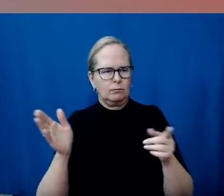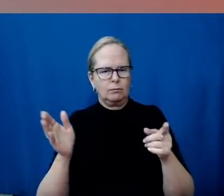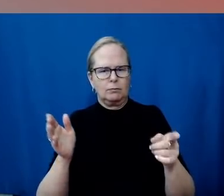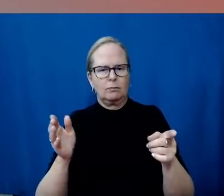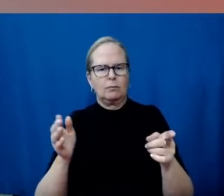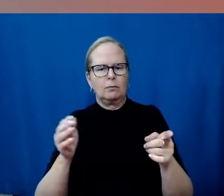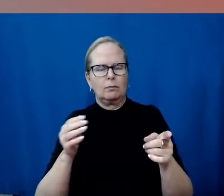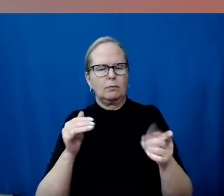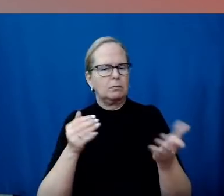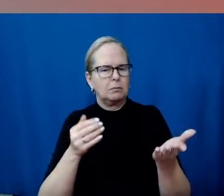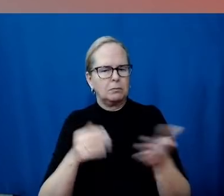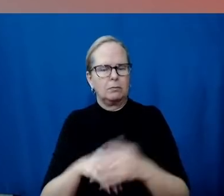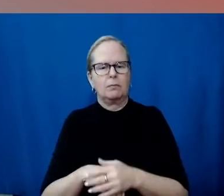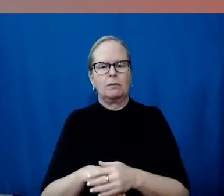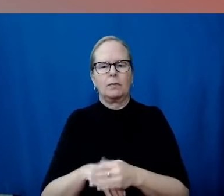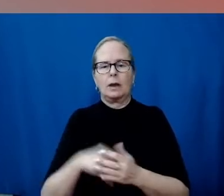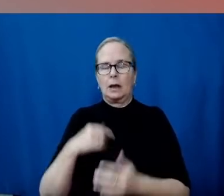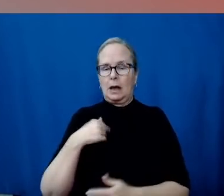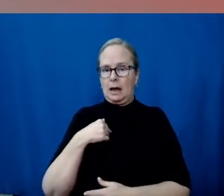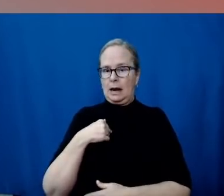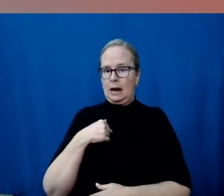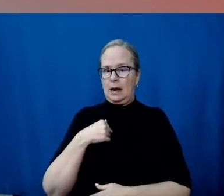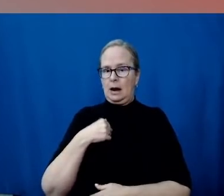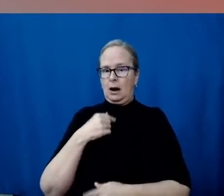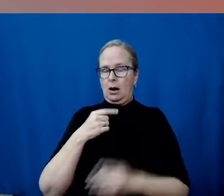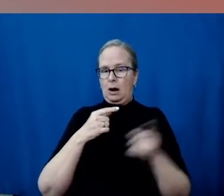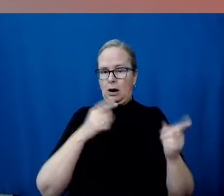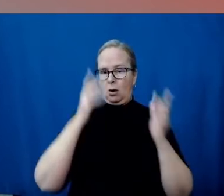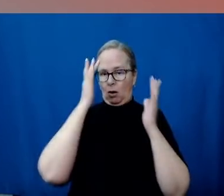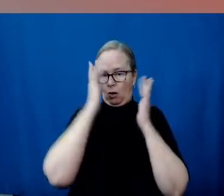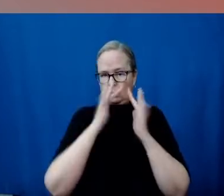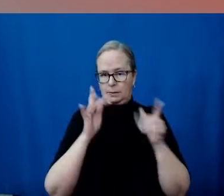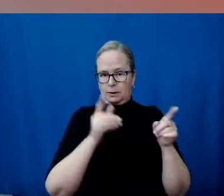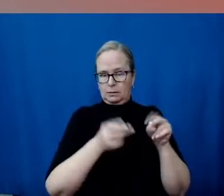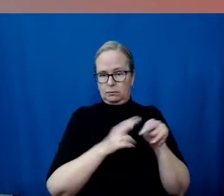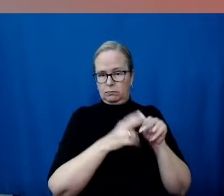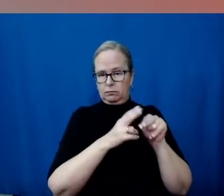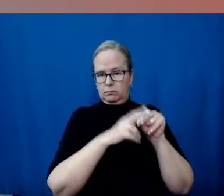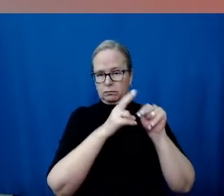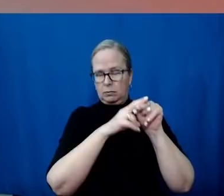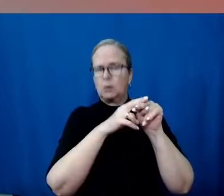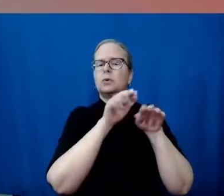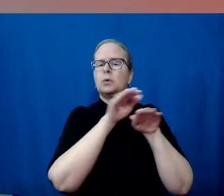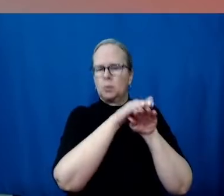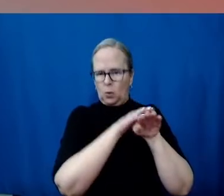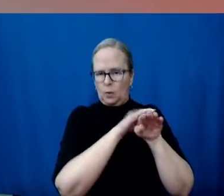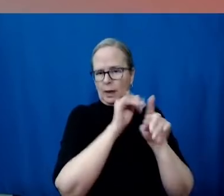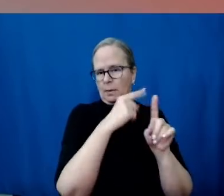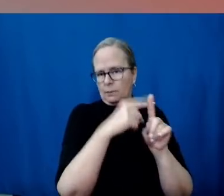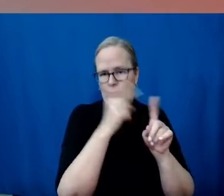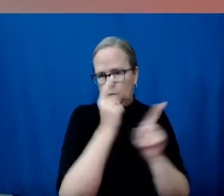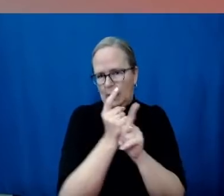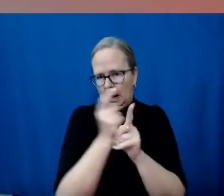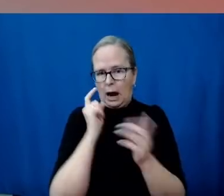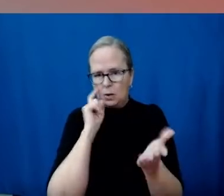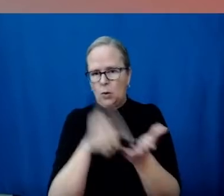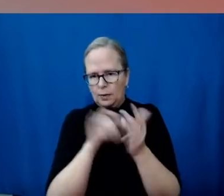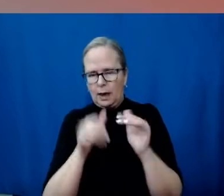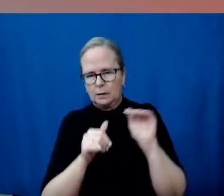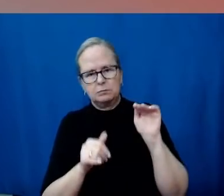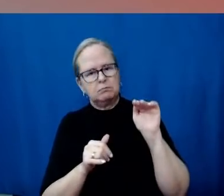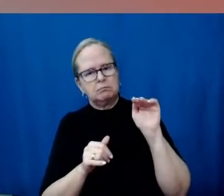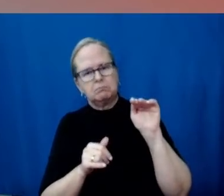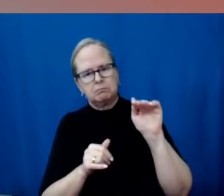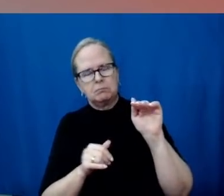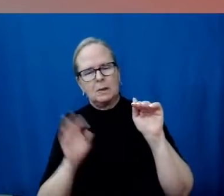was mentioning that I had stated that the hospitalization growth was slowing, and so that was positive, and I want to acknowledge that.